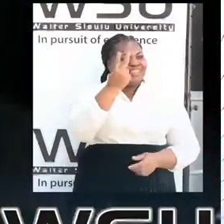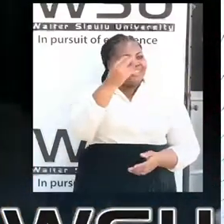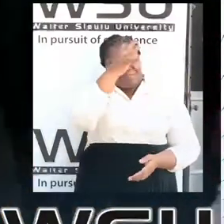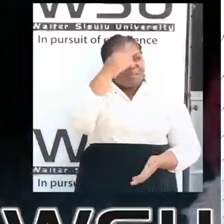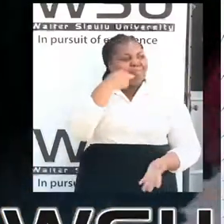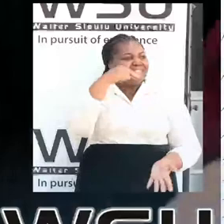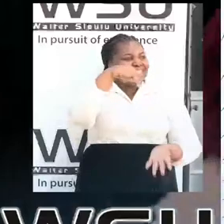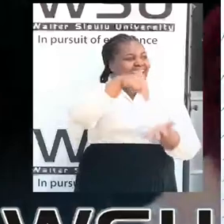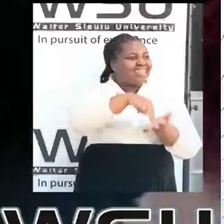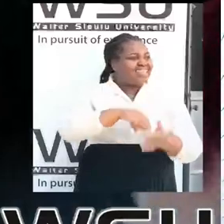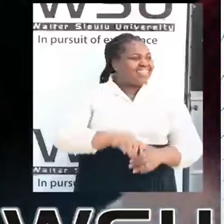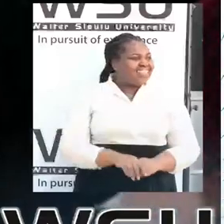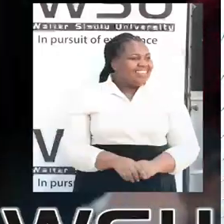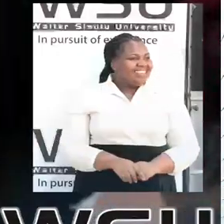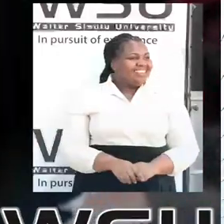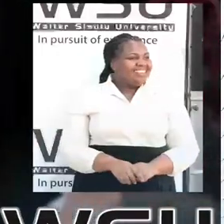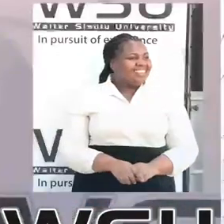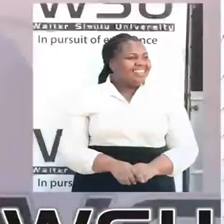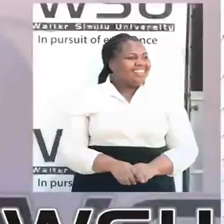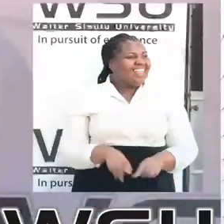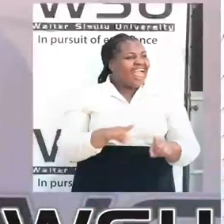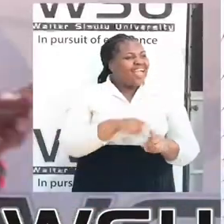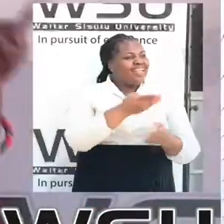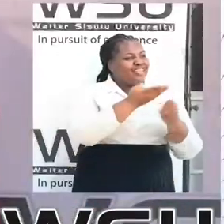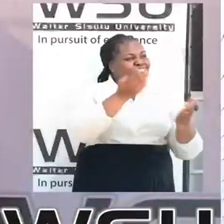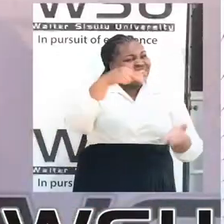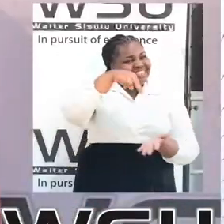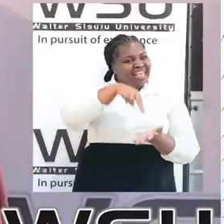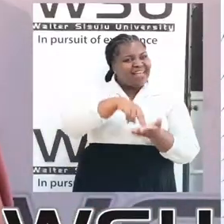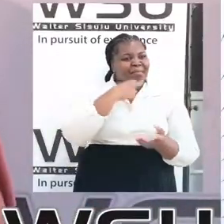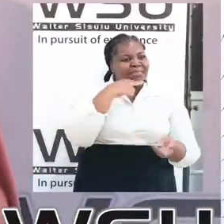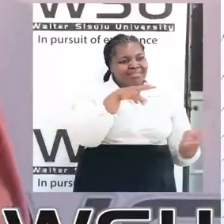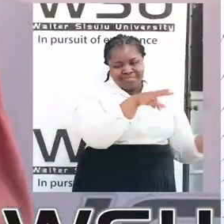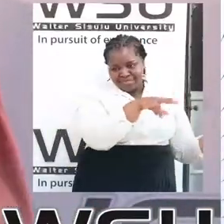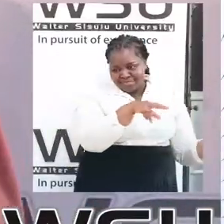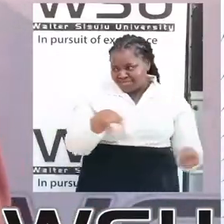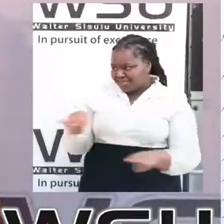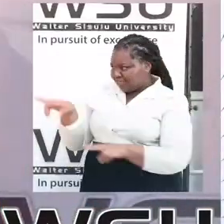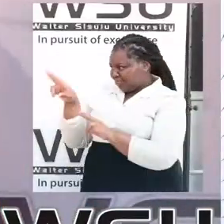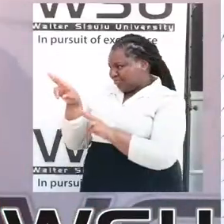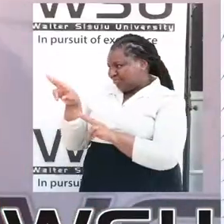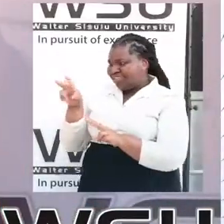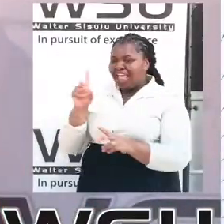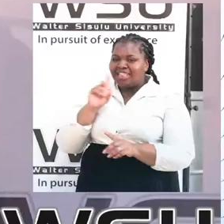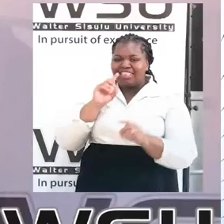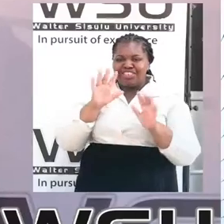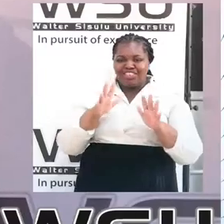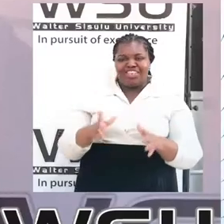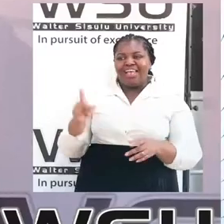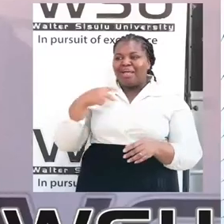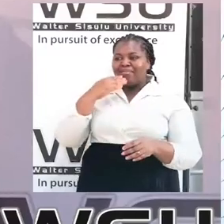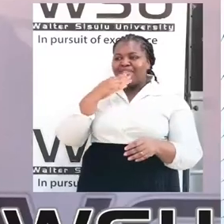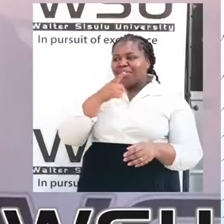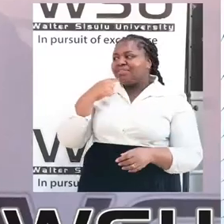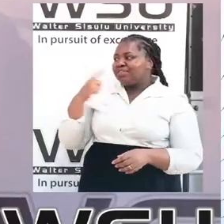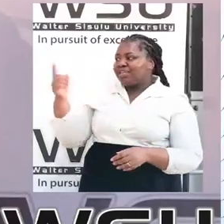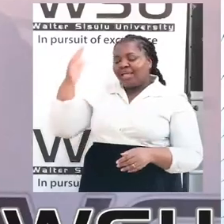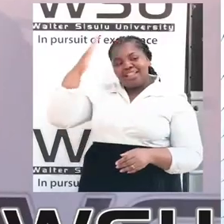and stand up. And as you stand up, I want you to face your lecturers, and I want to say to the